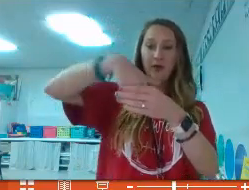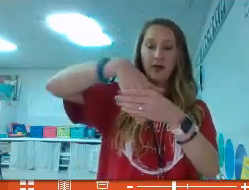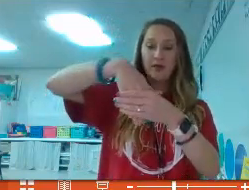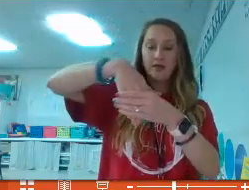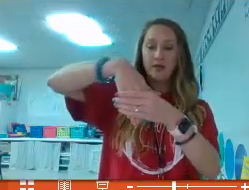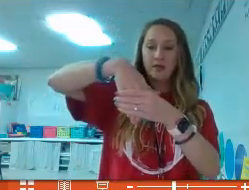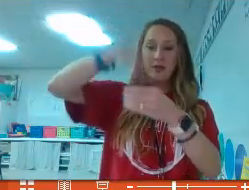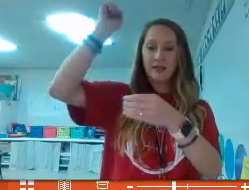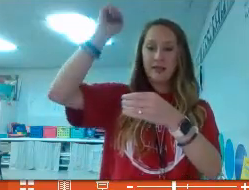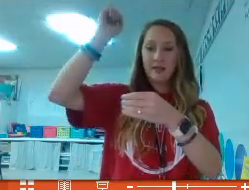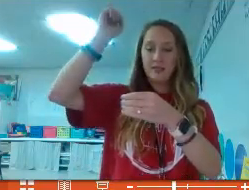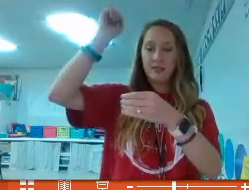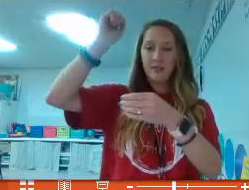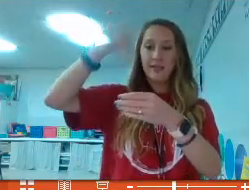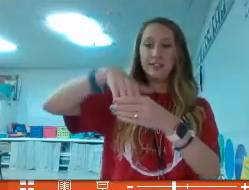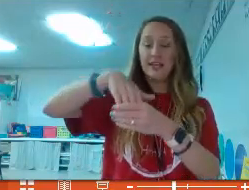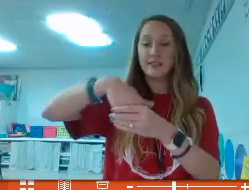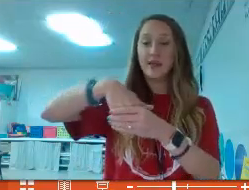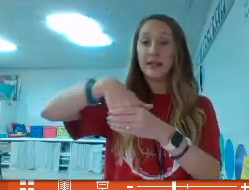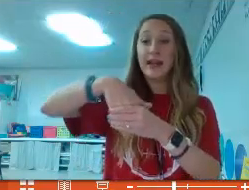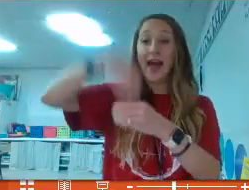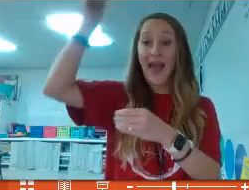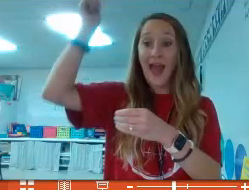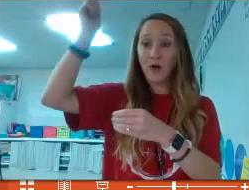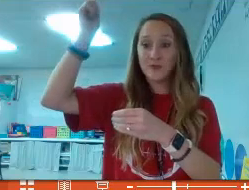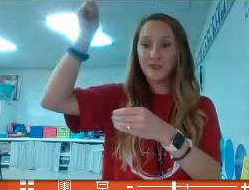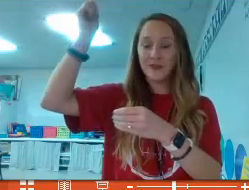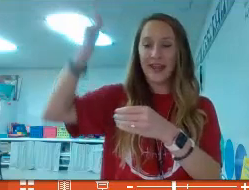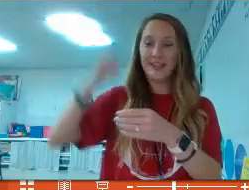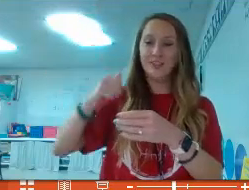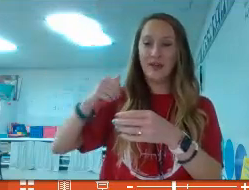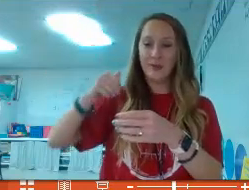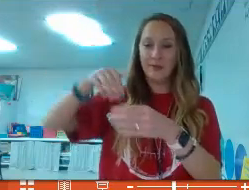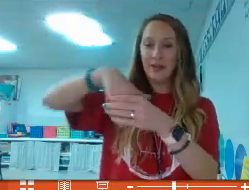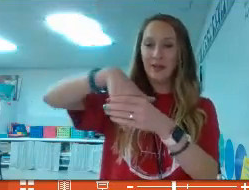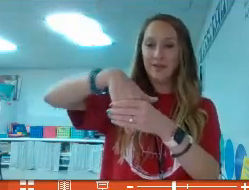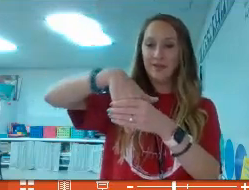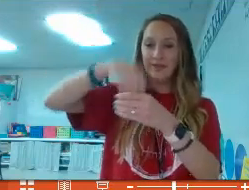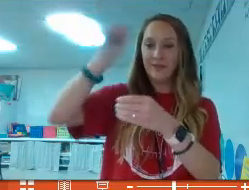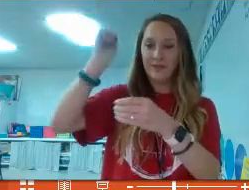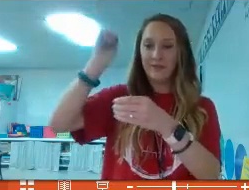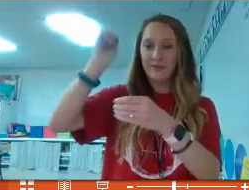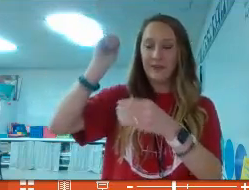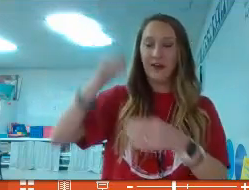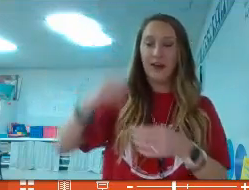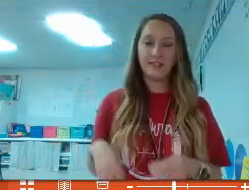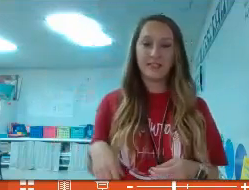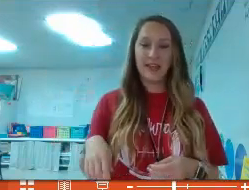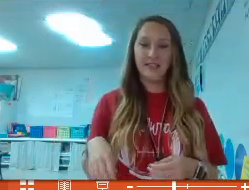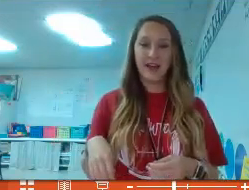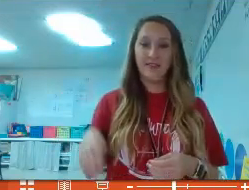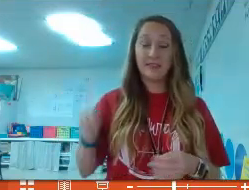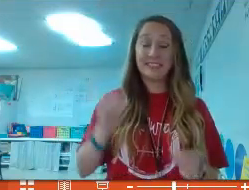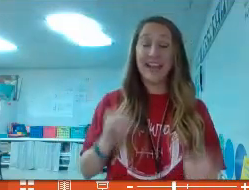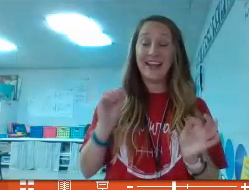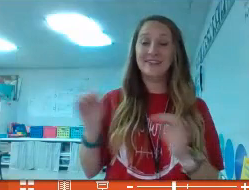to do like this, like you're taking something out. Okay, do that with me. All right, let's say